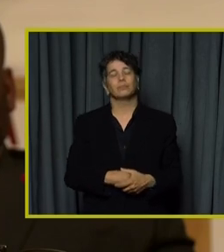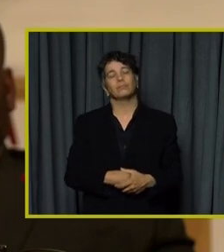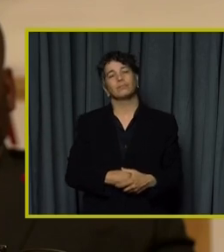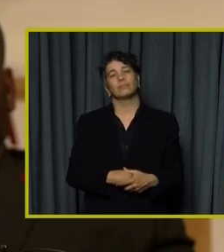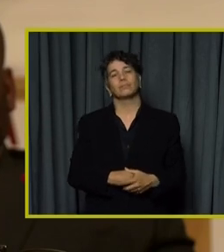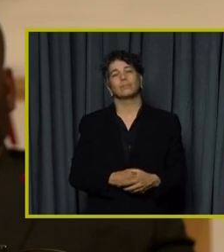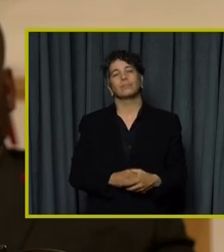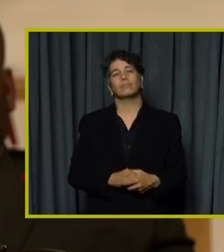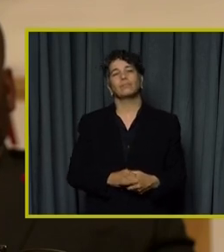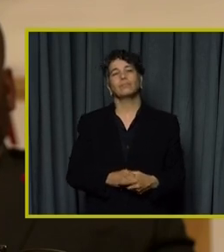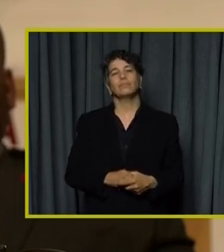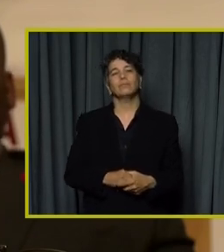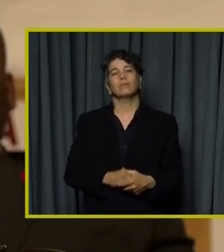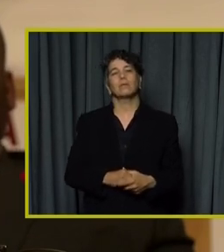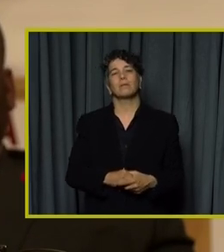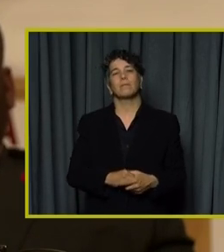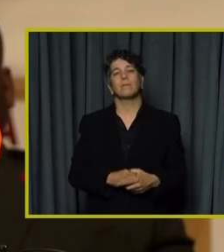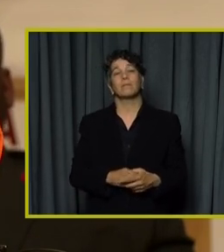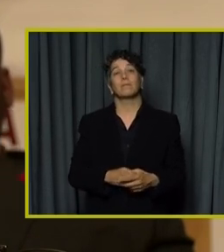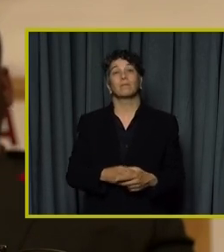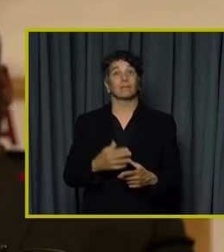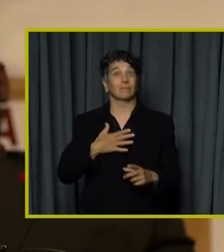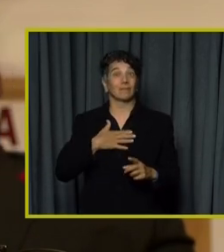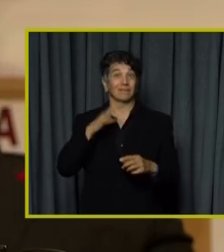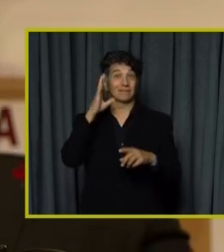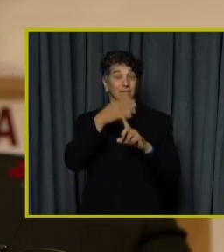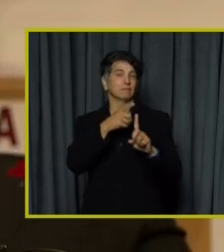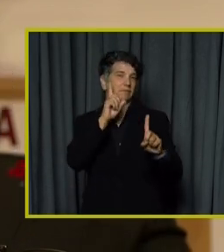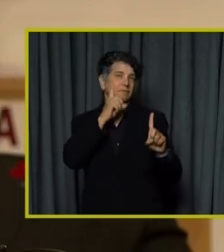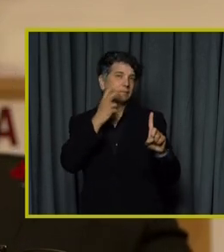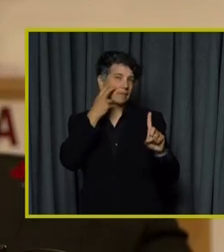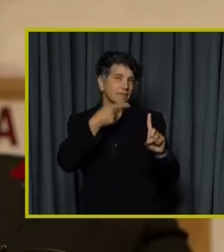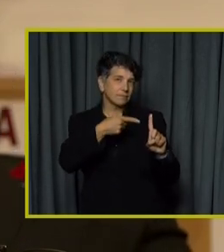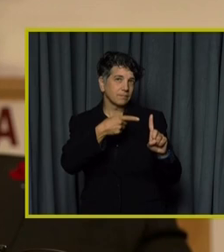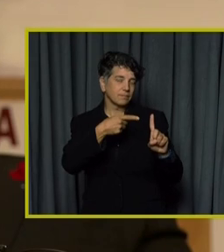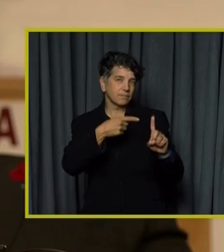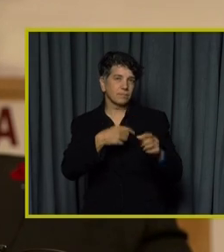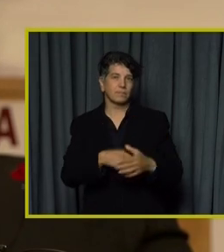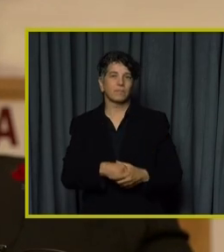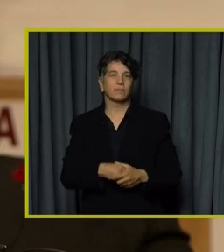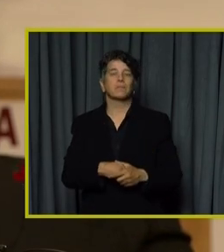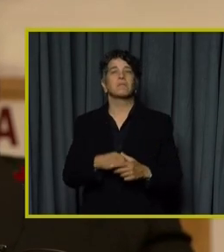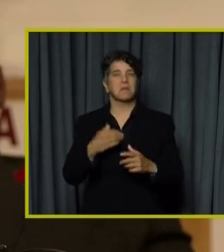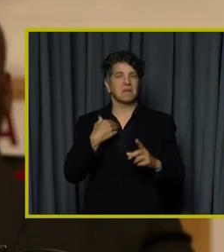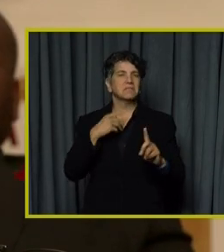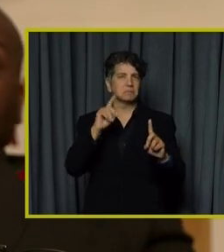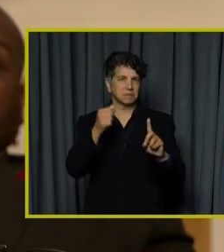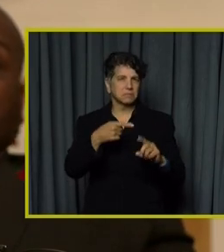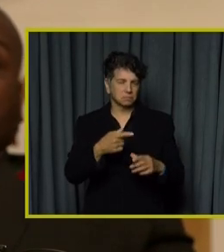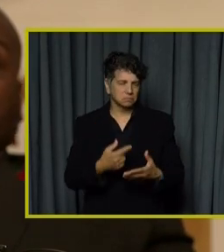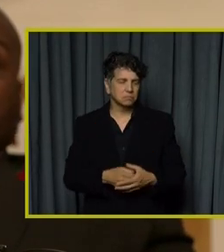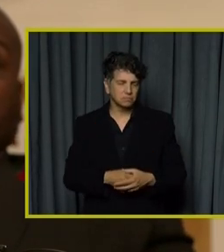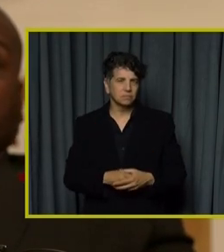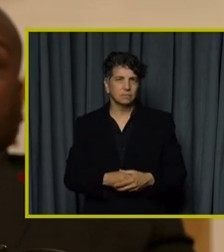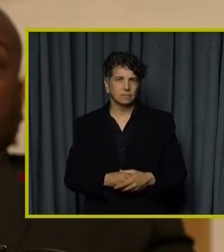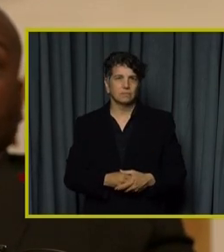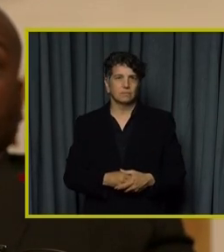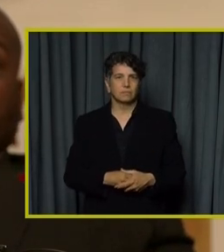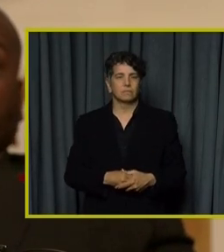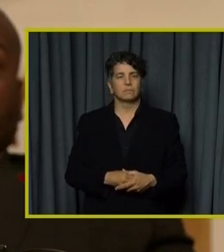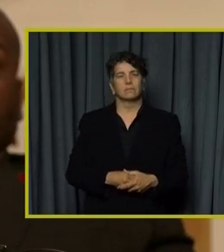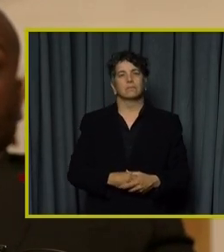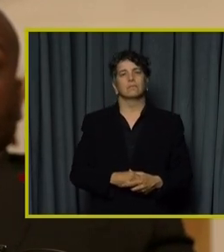Adriel is deafblind and developmentally disabled. As he began to have